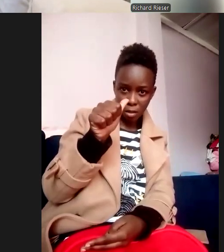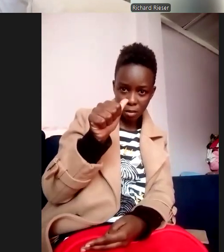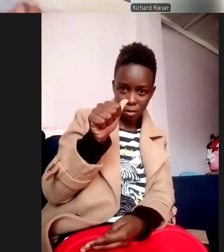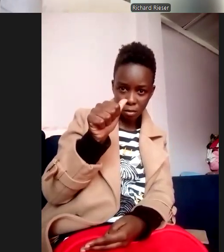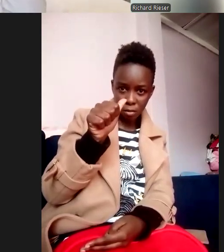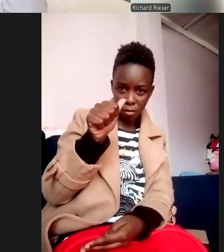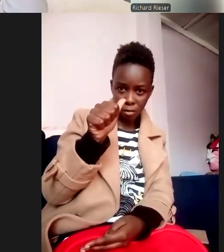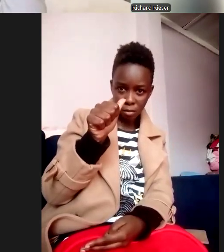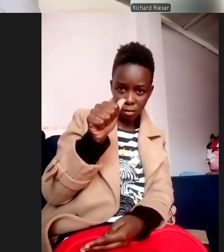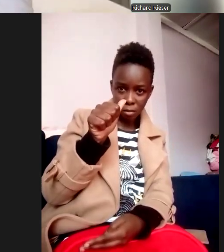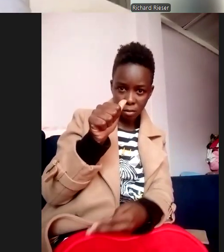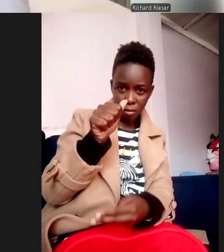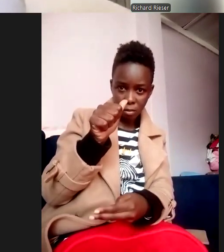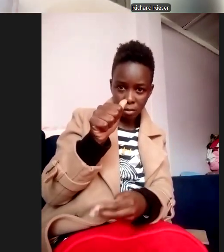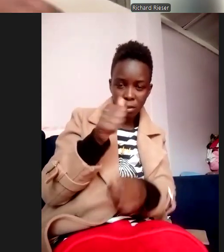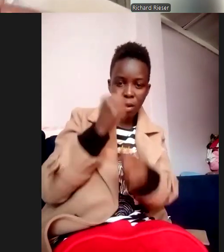Shayla,